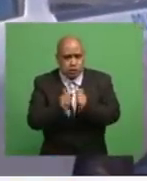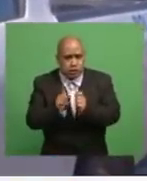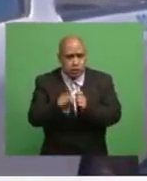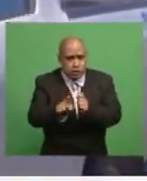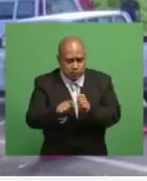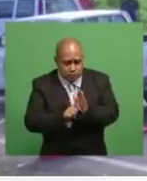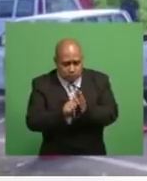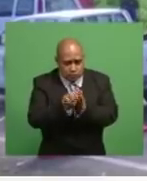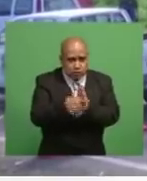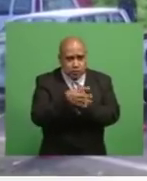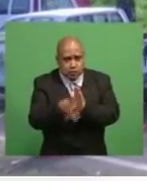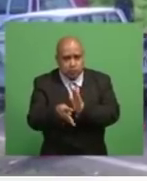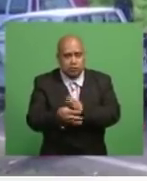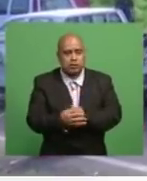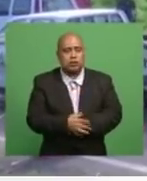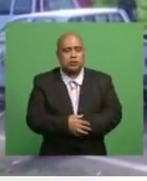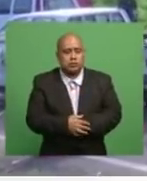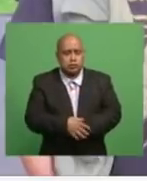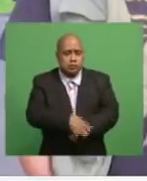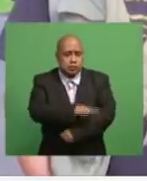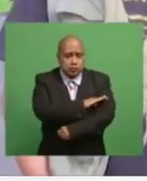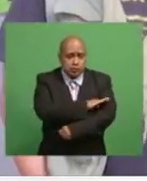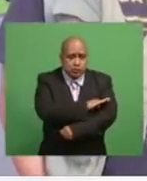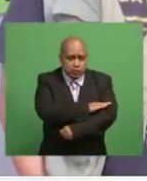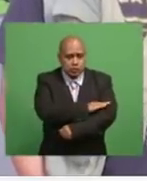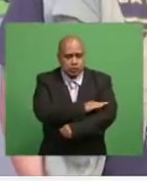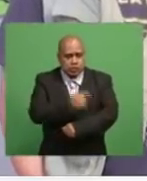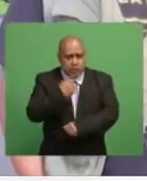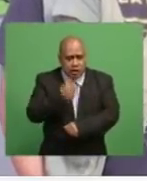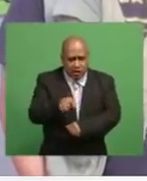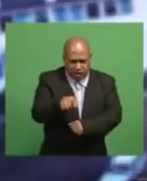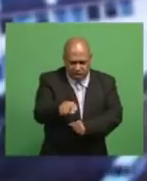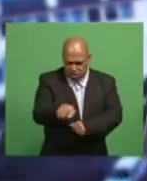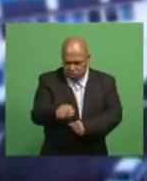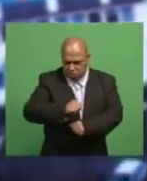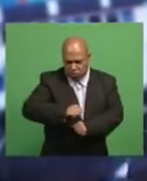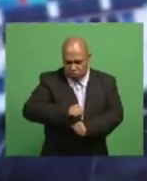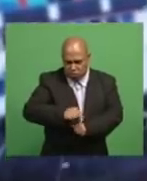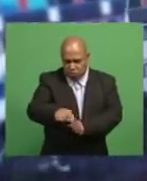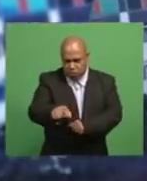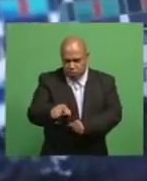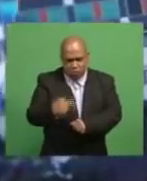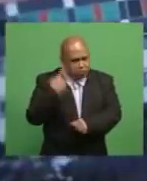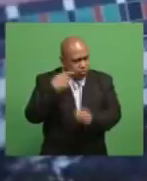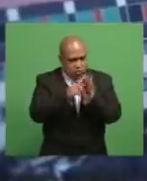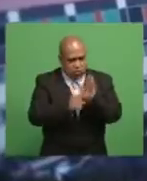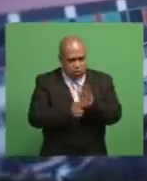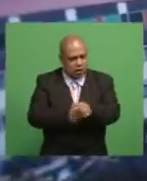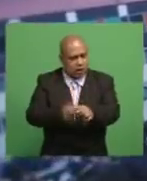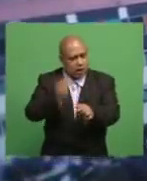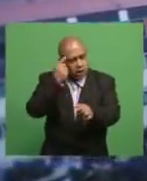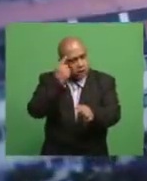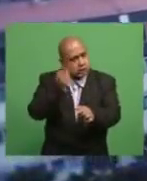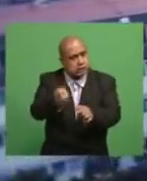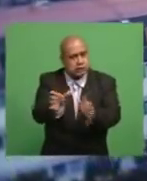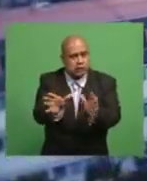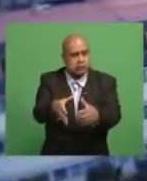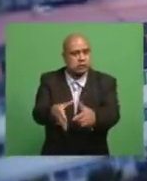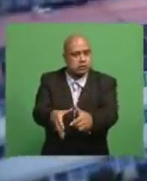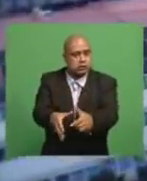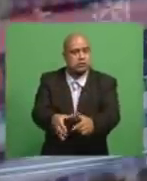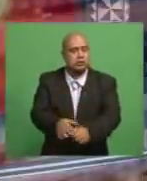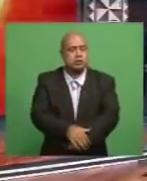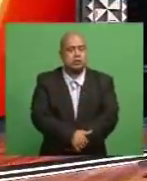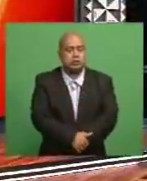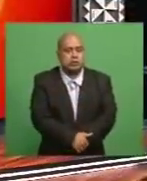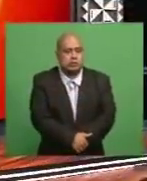And PM labels those found in breach of restrictions an idiotic bunch. From the studios of FBC Suva, Jamie